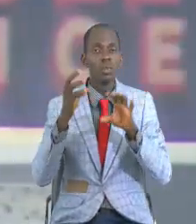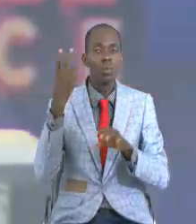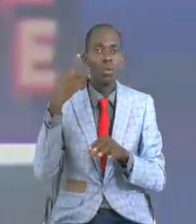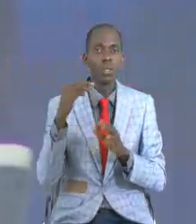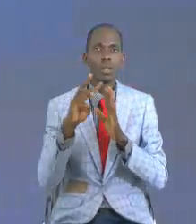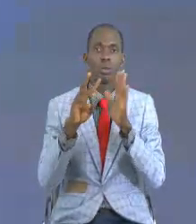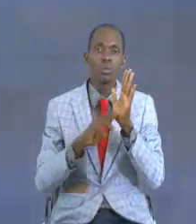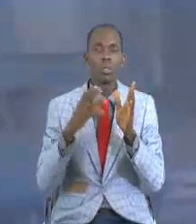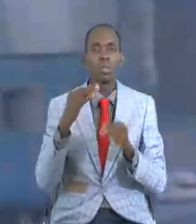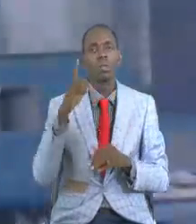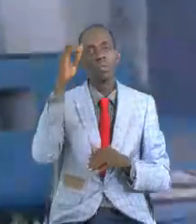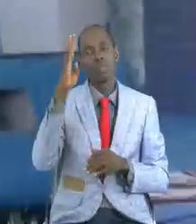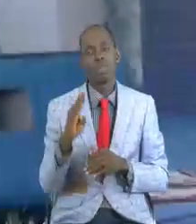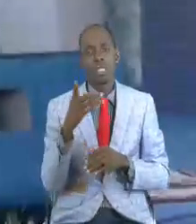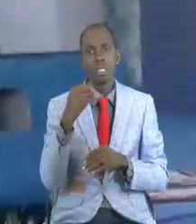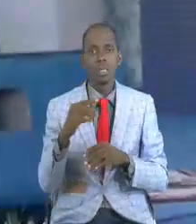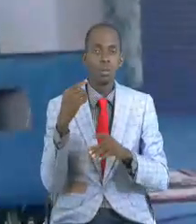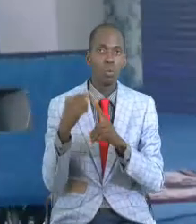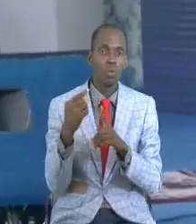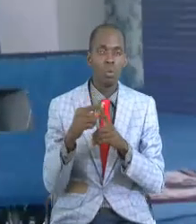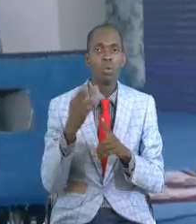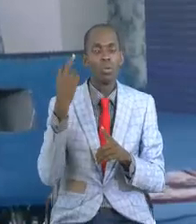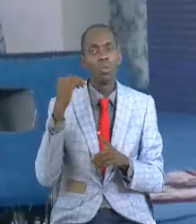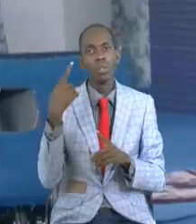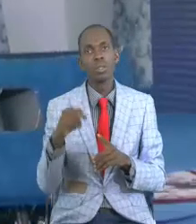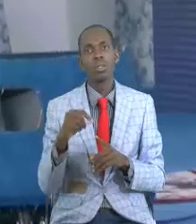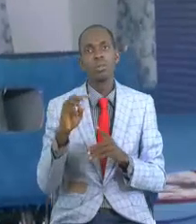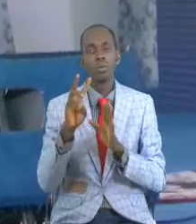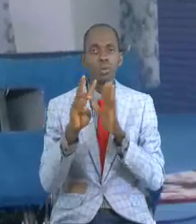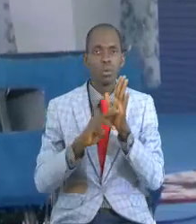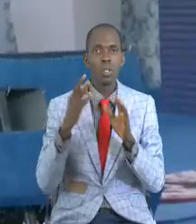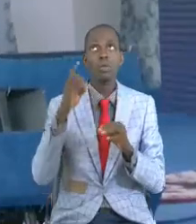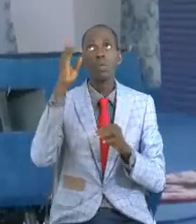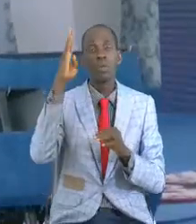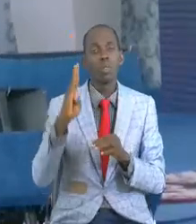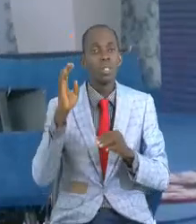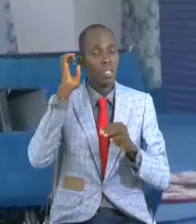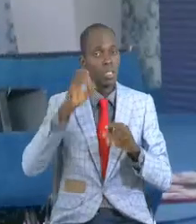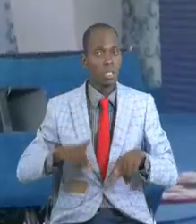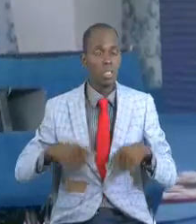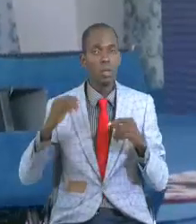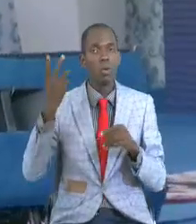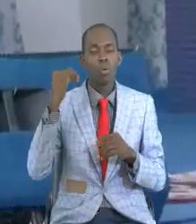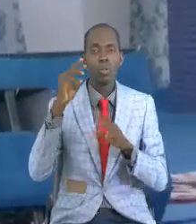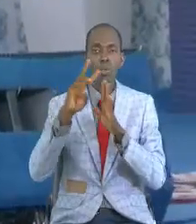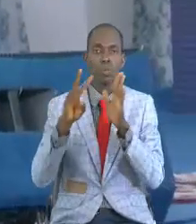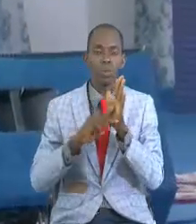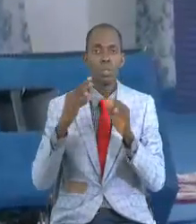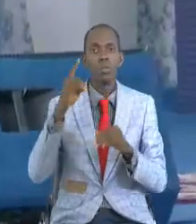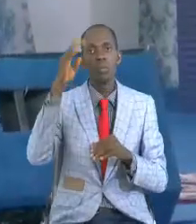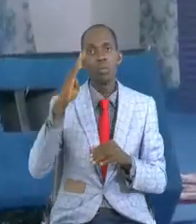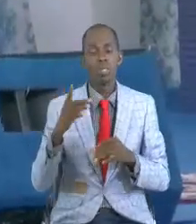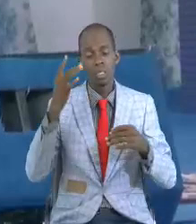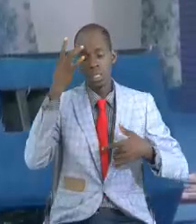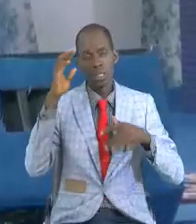messages he preached, the will of God. The life he lived, the will of God. The sicknesses he